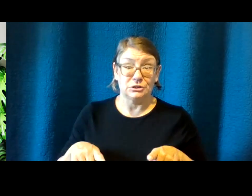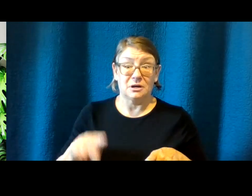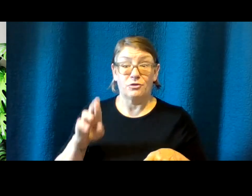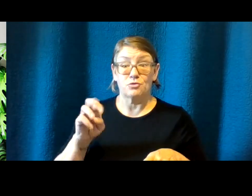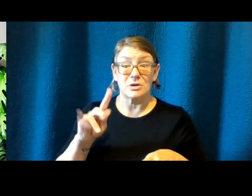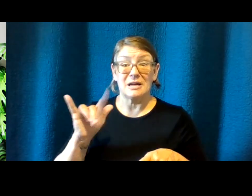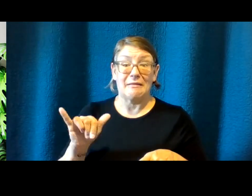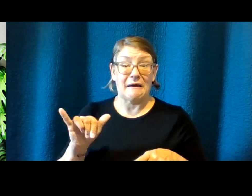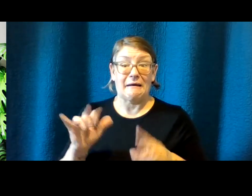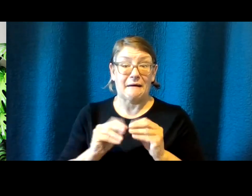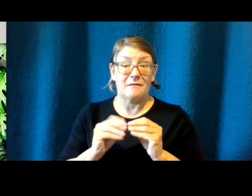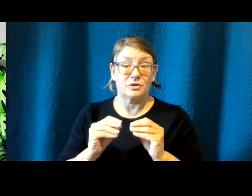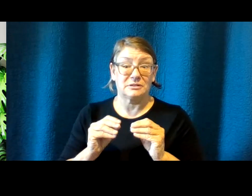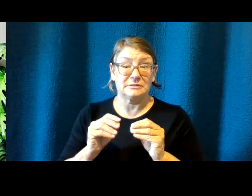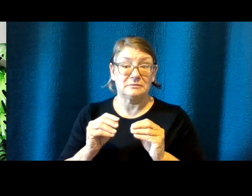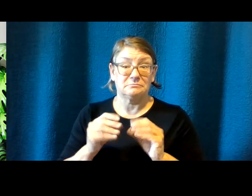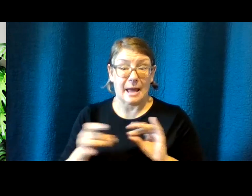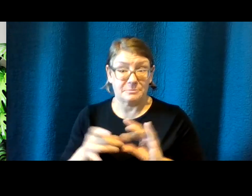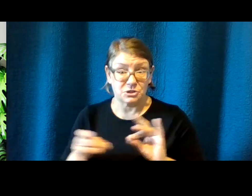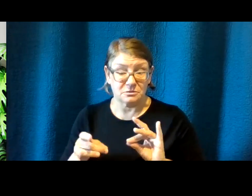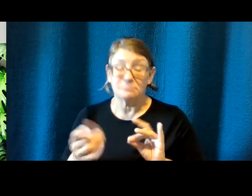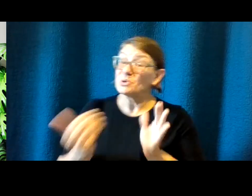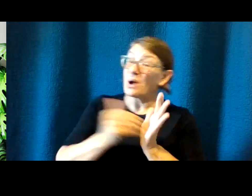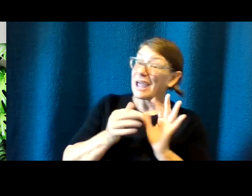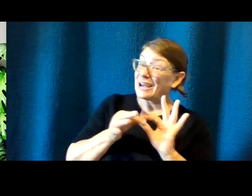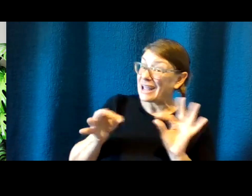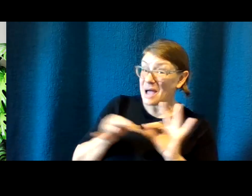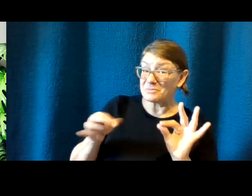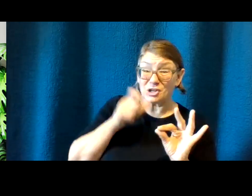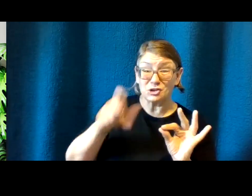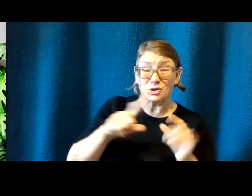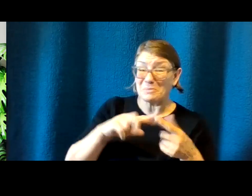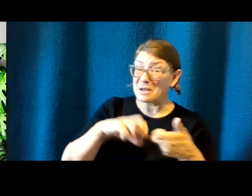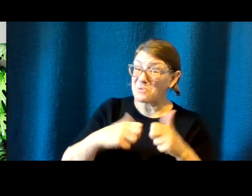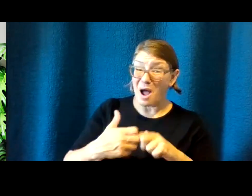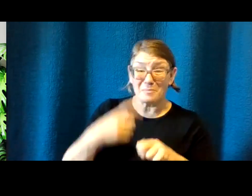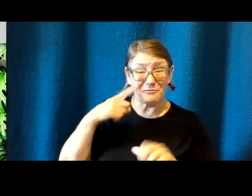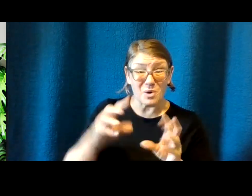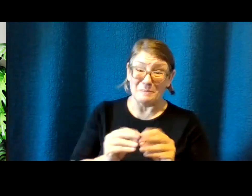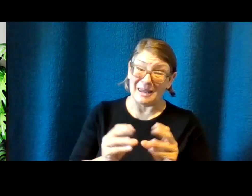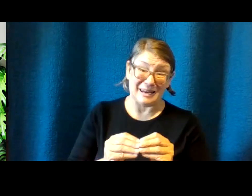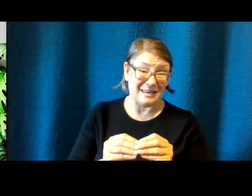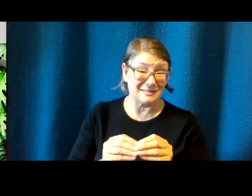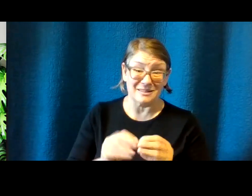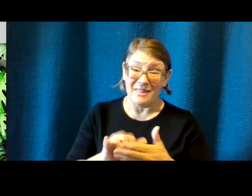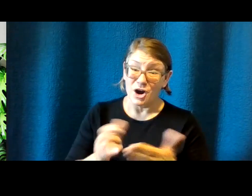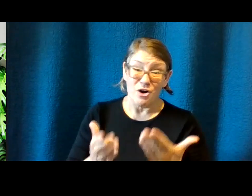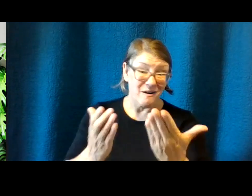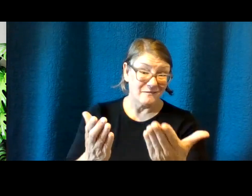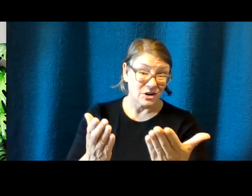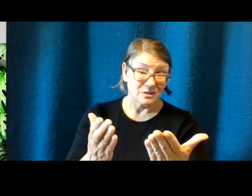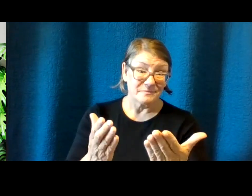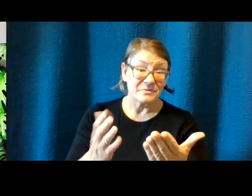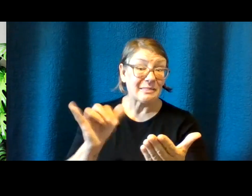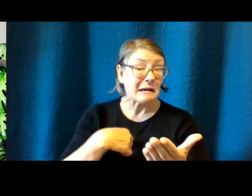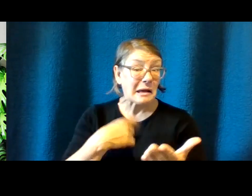captioning through Relay. So again, captioning should be a non-issue for meetings being offered. And like